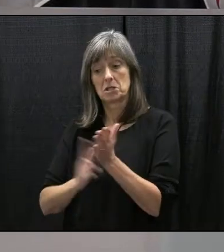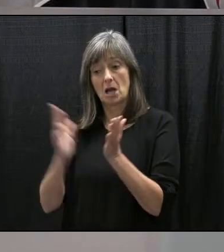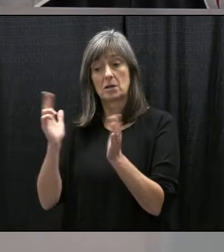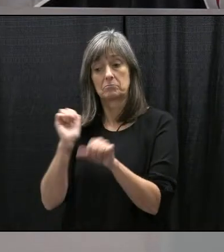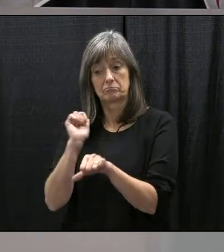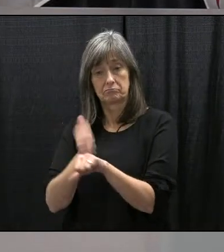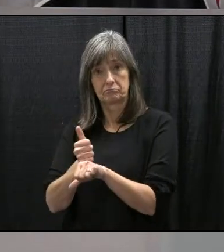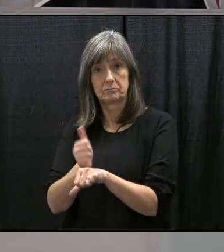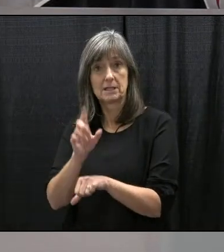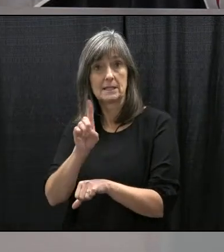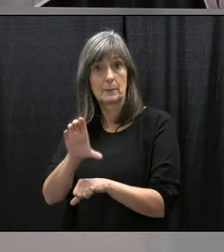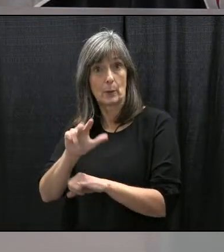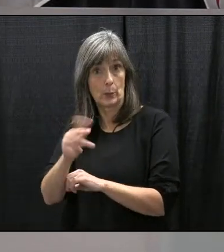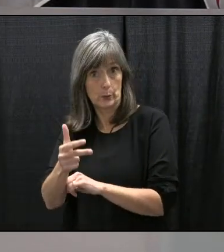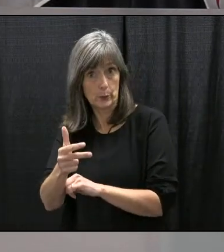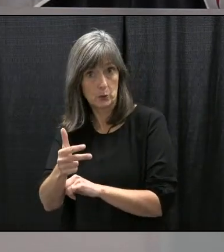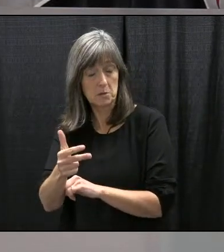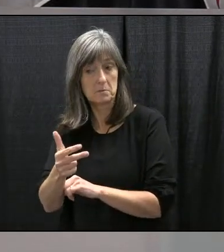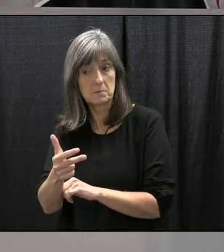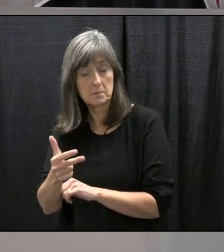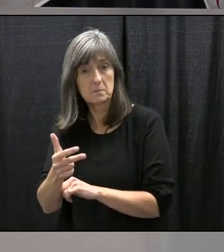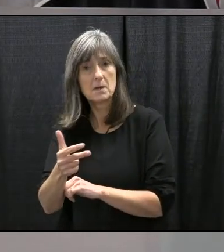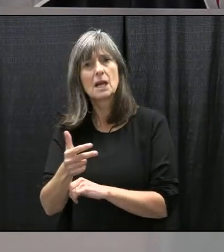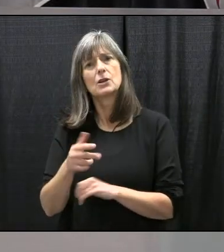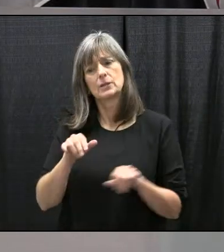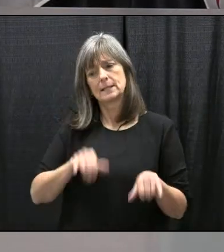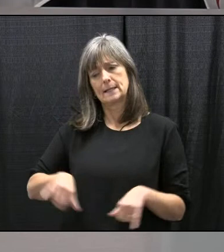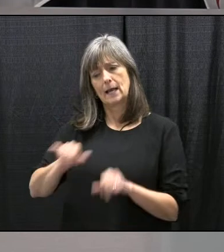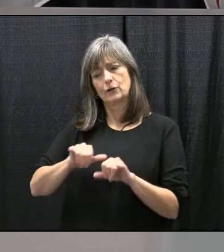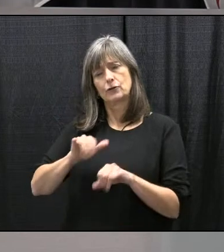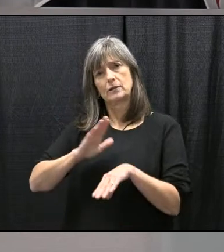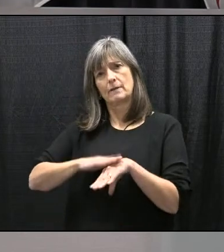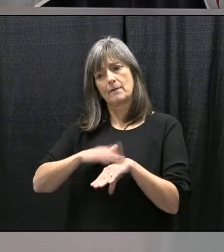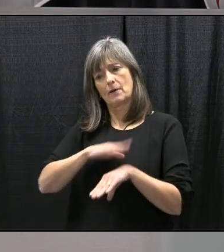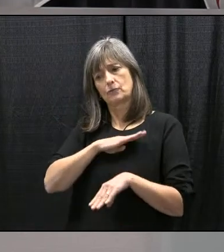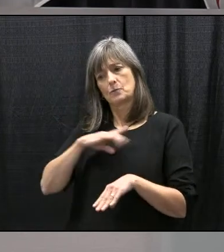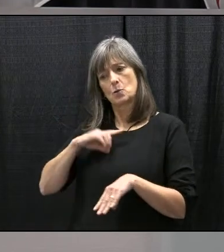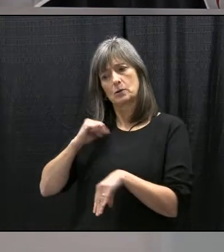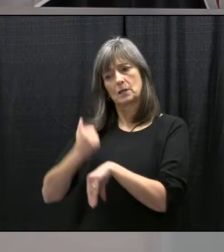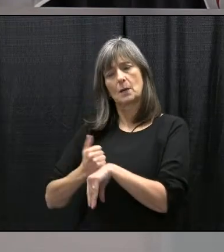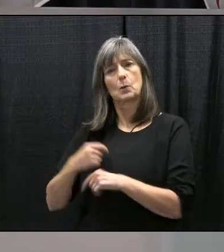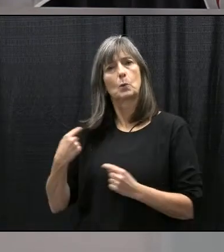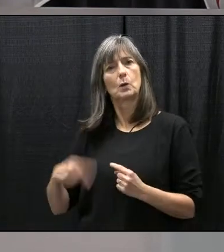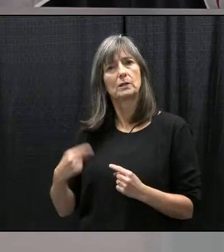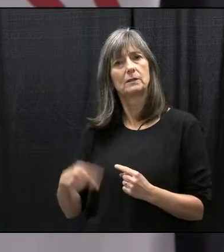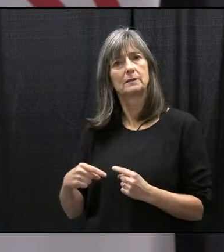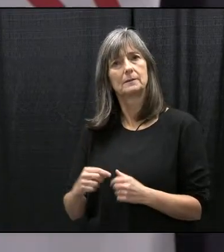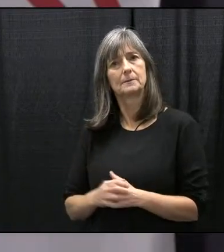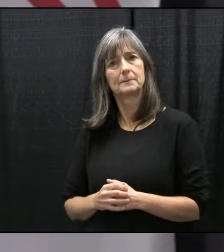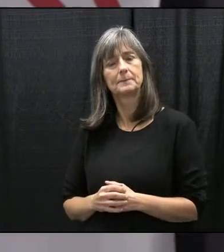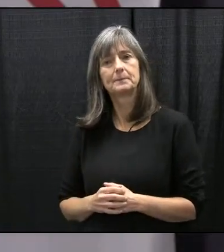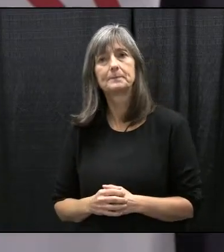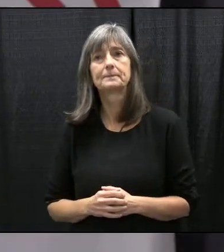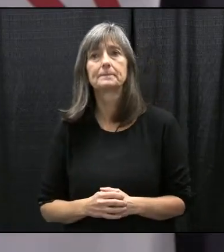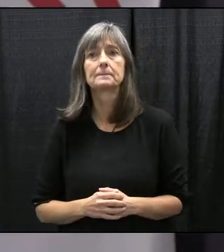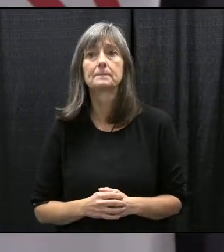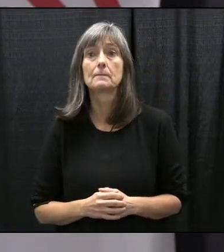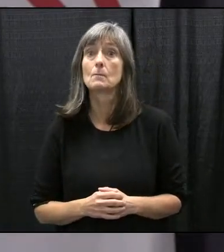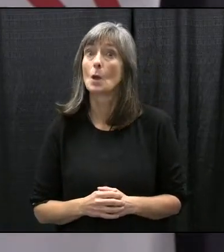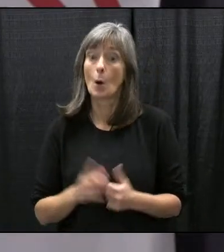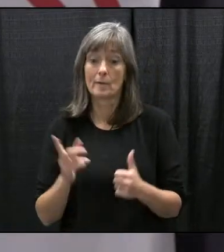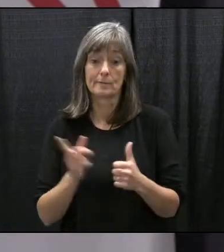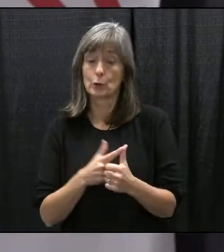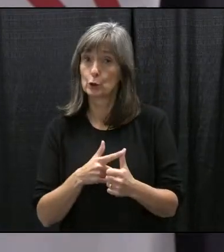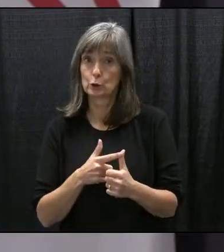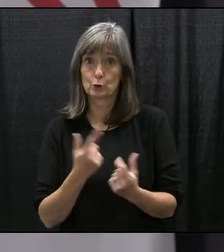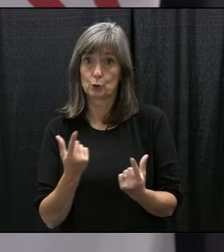how soon do you expect to have an Accessibility Standards Advisory Board in place? Well, that would be truly our first order